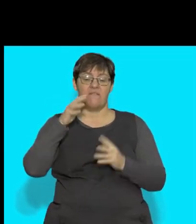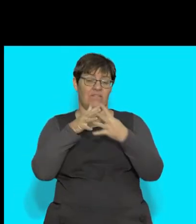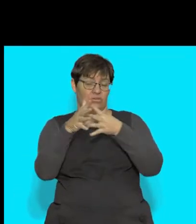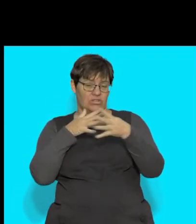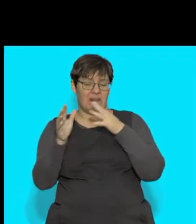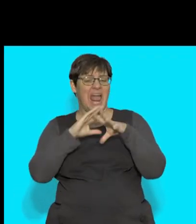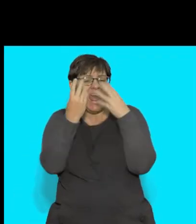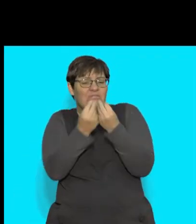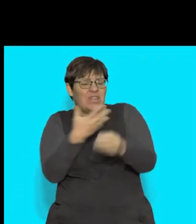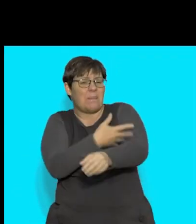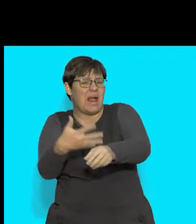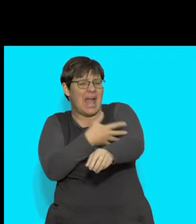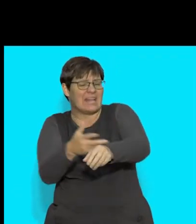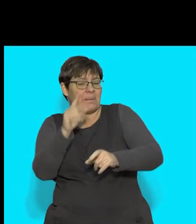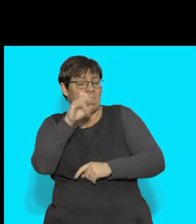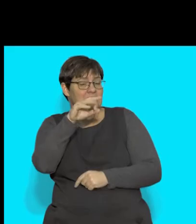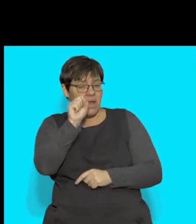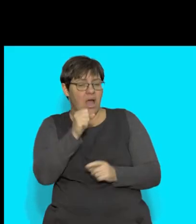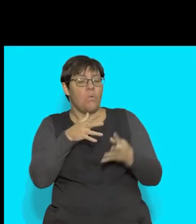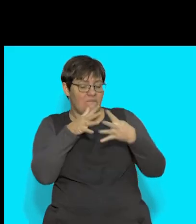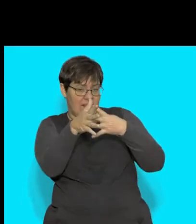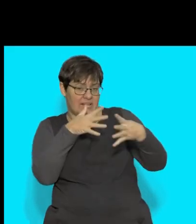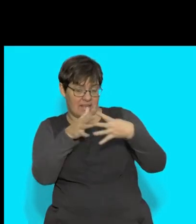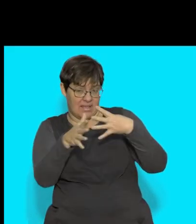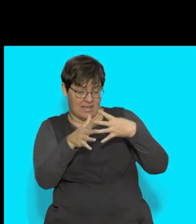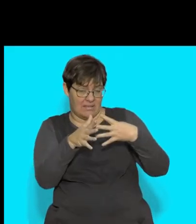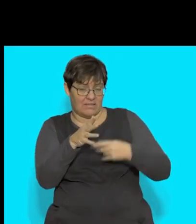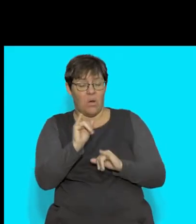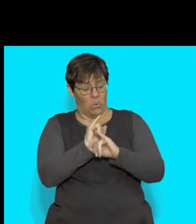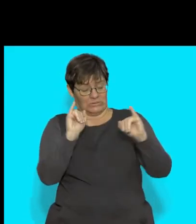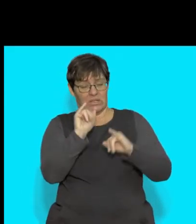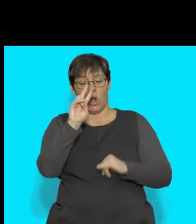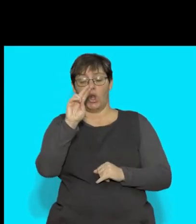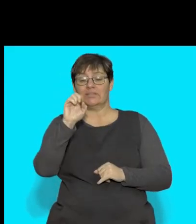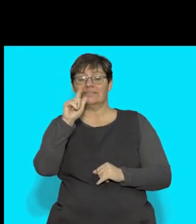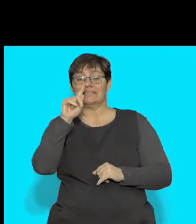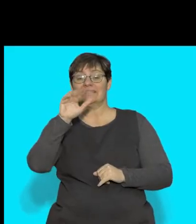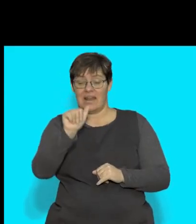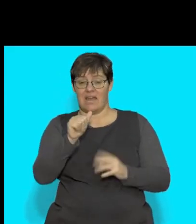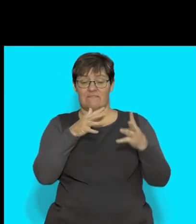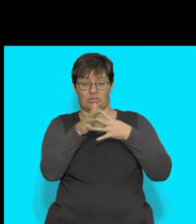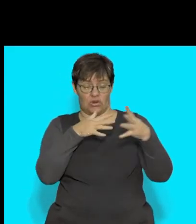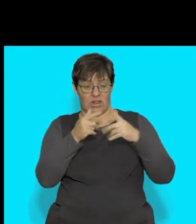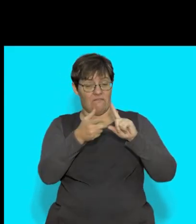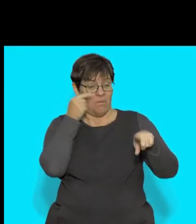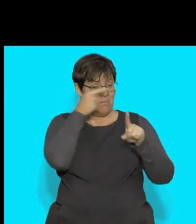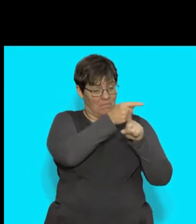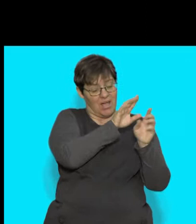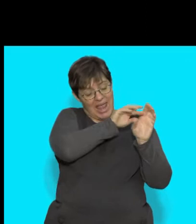at, glomerular filtration, the blood, all the things in the blood plasma, we